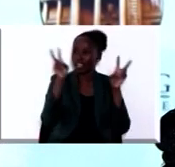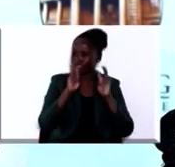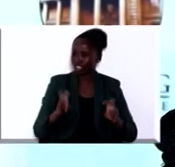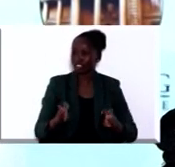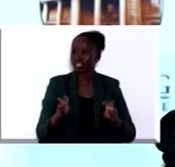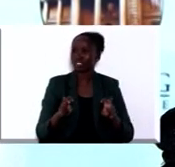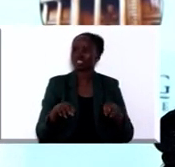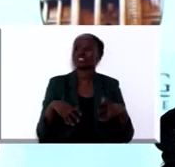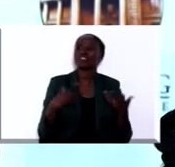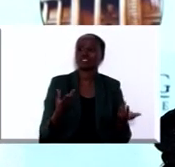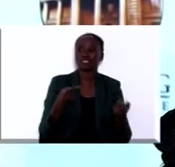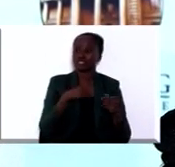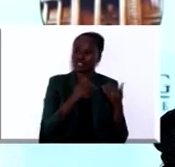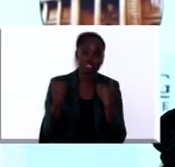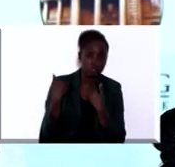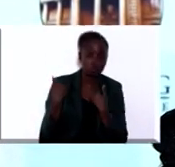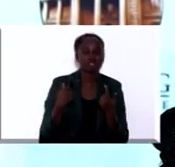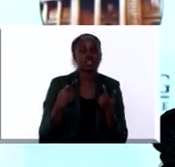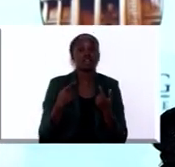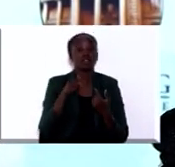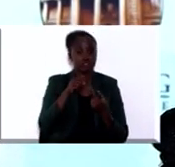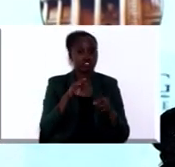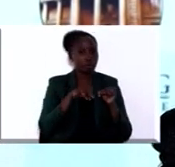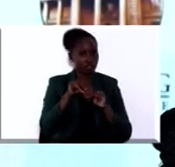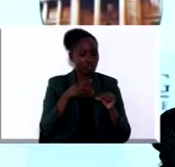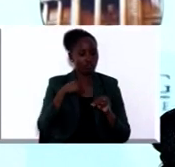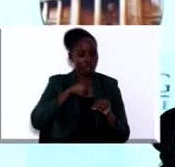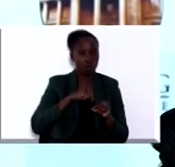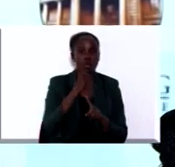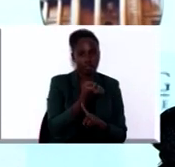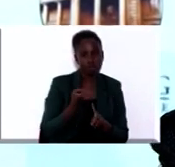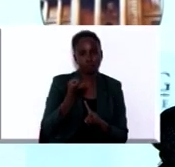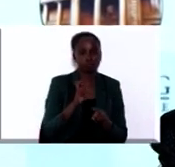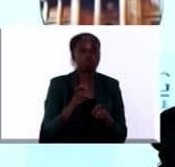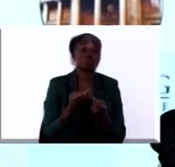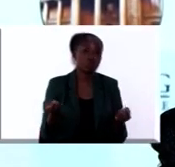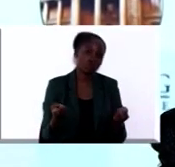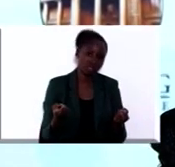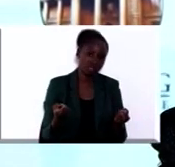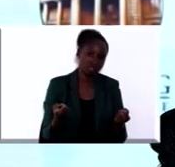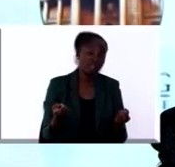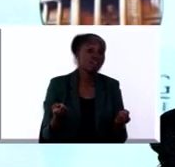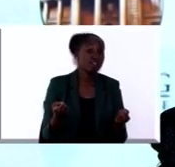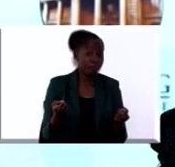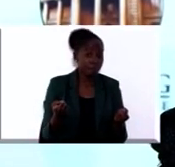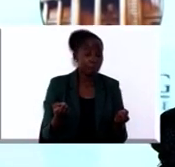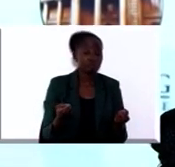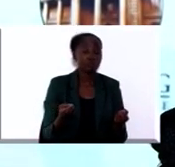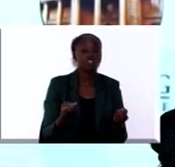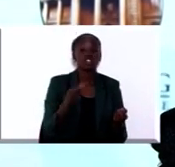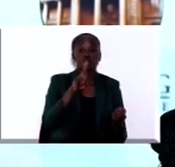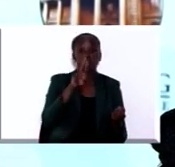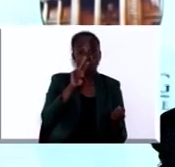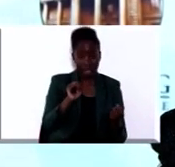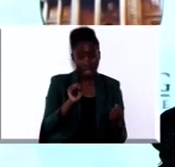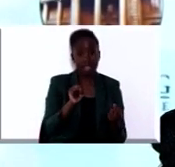of sustainable management and use of our environmental resources. The United Nations SDGs